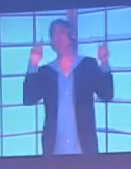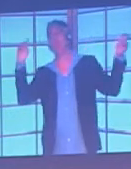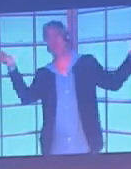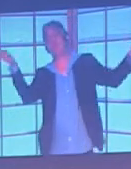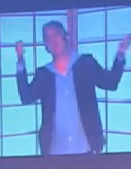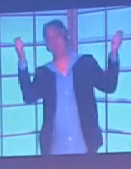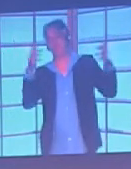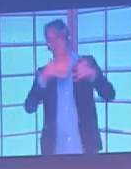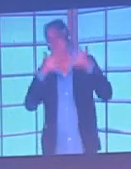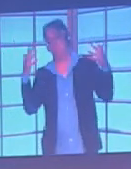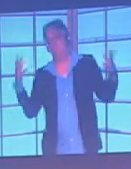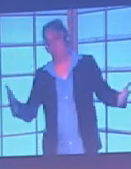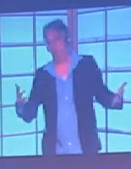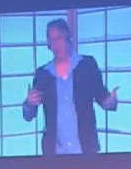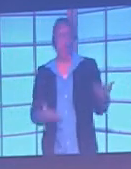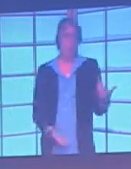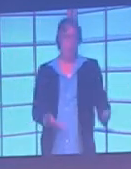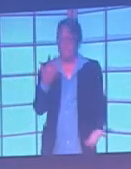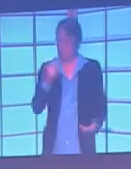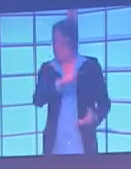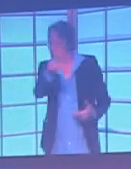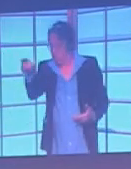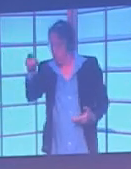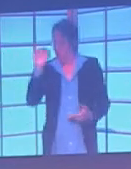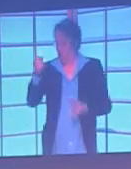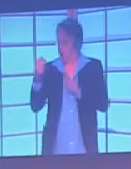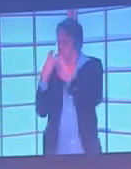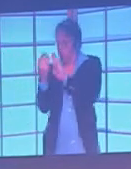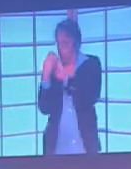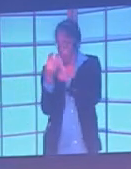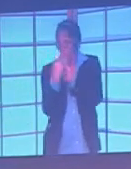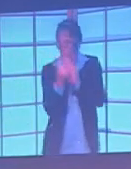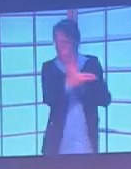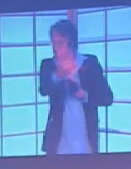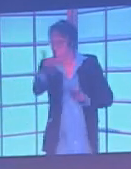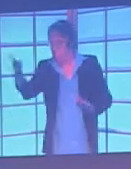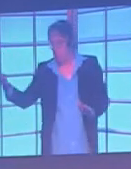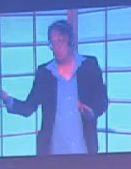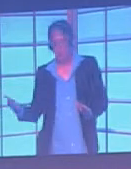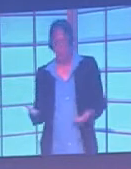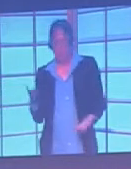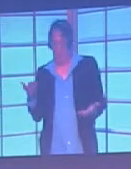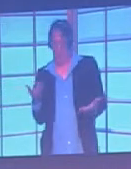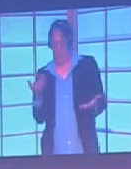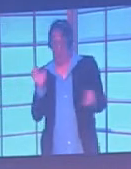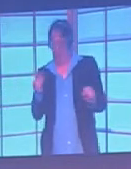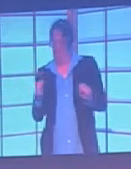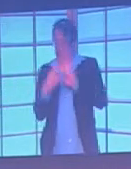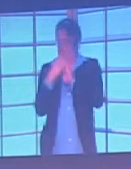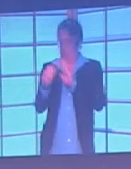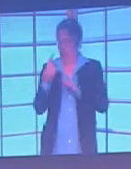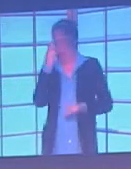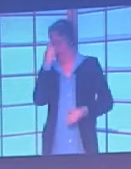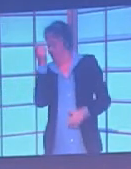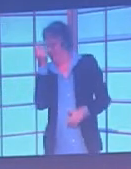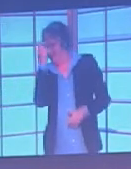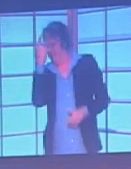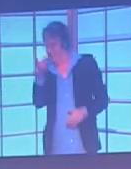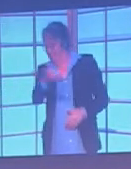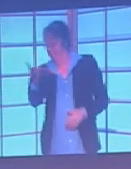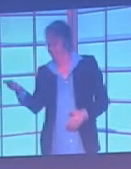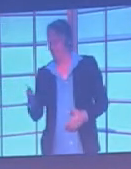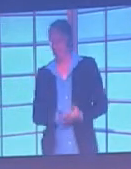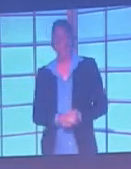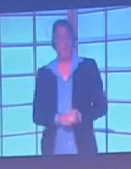maybe in other countries, maybe in other students, it will be possible. I think that's an important challenge you've given